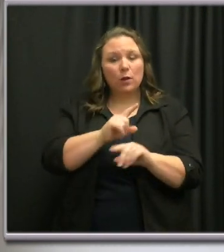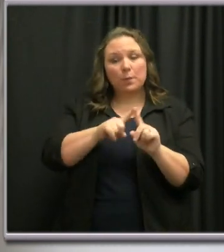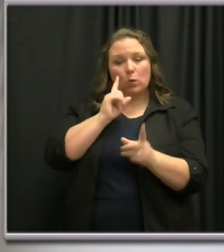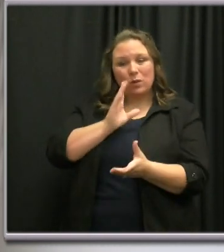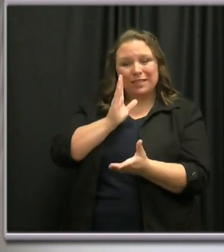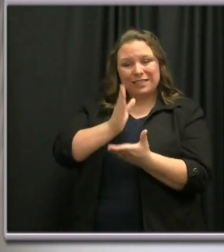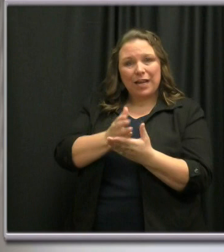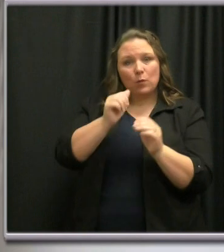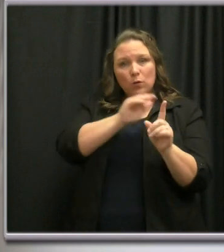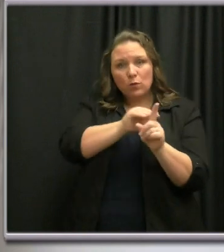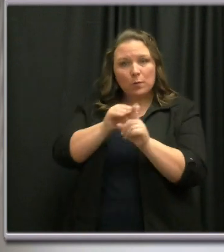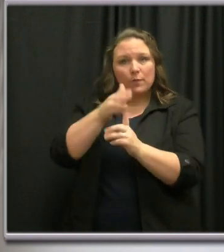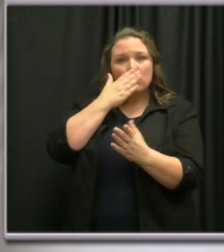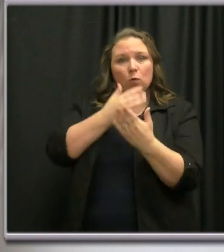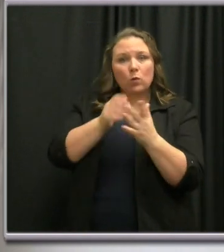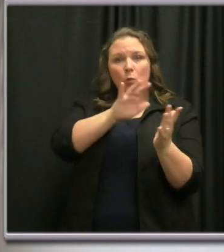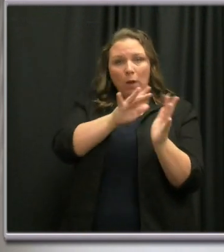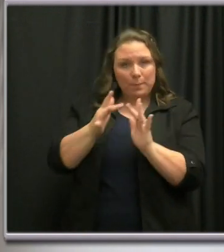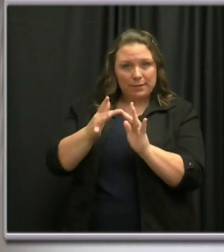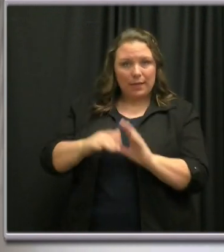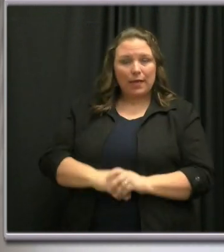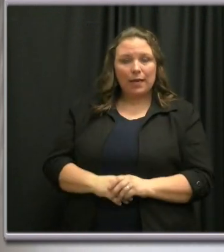there with a reminder of some good websites,